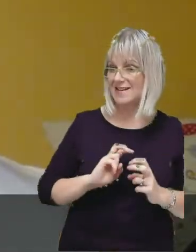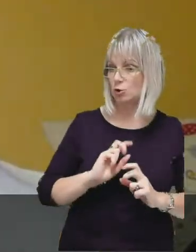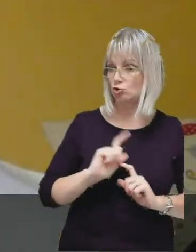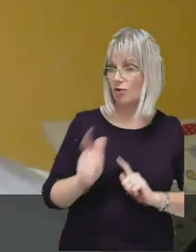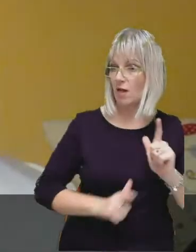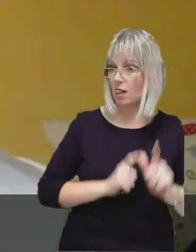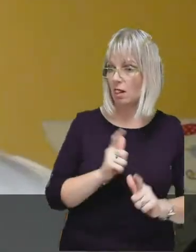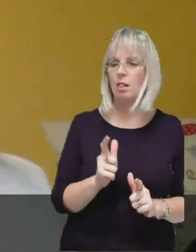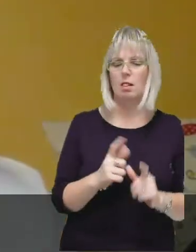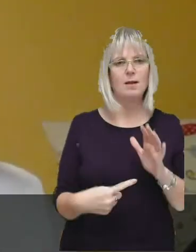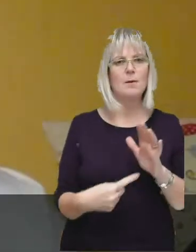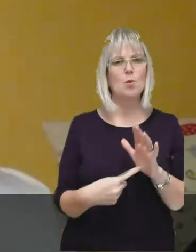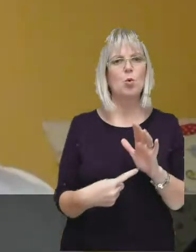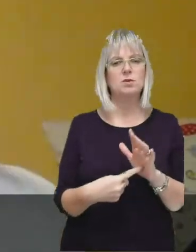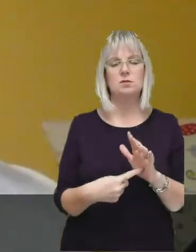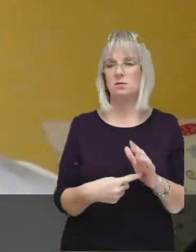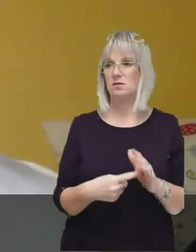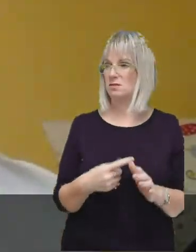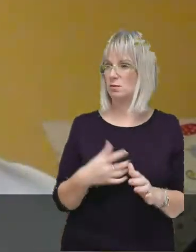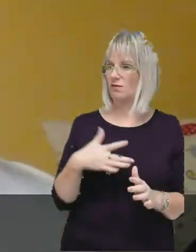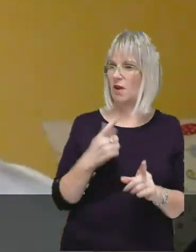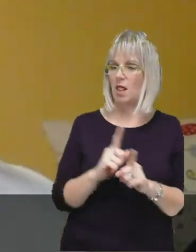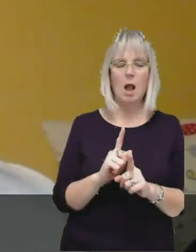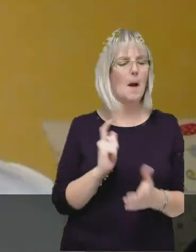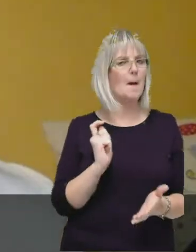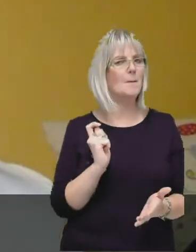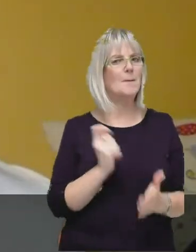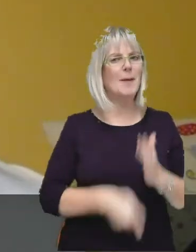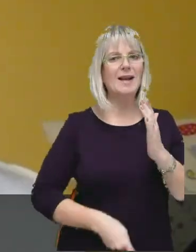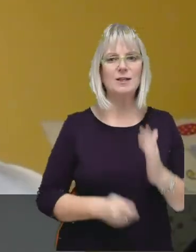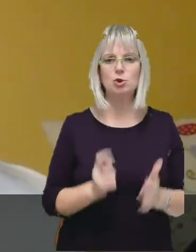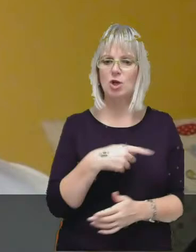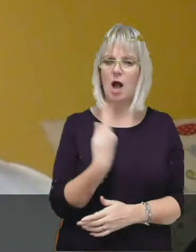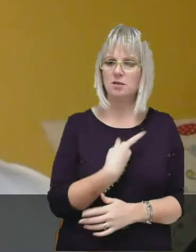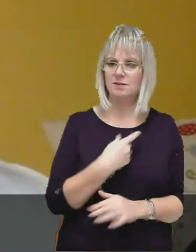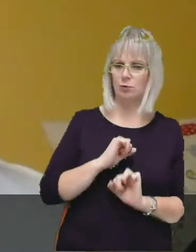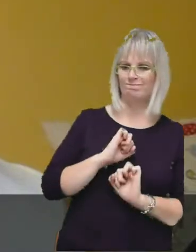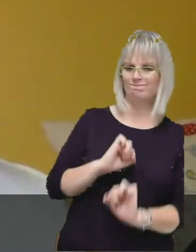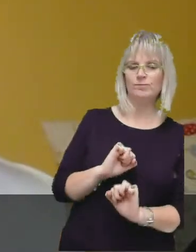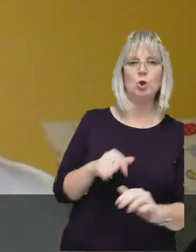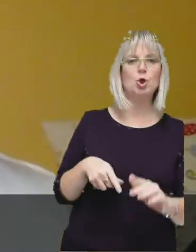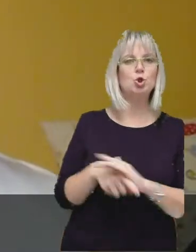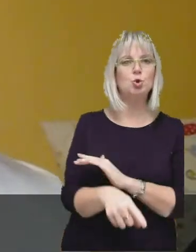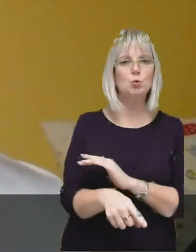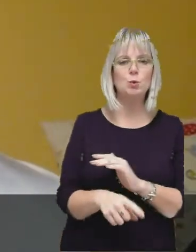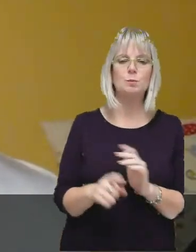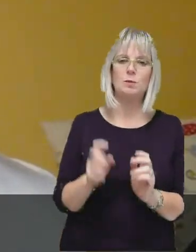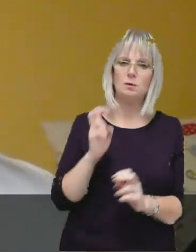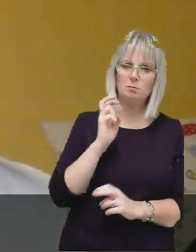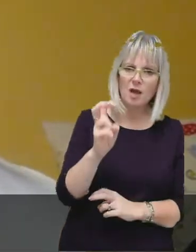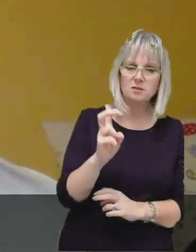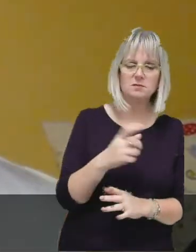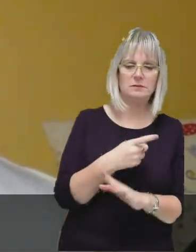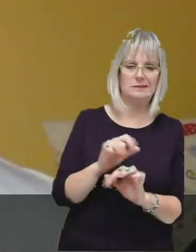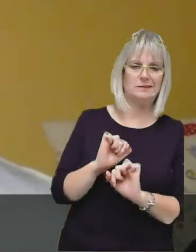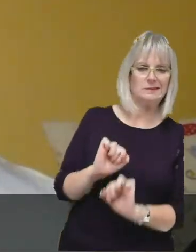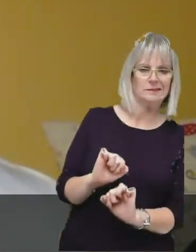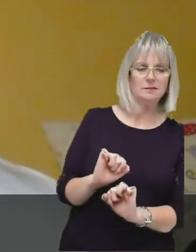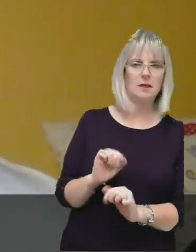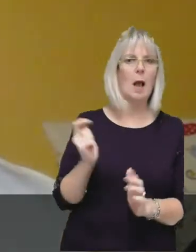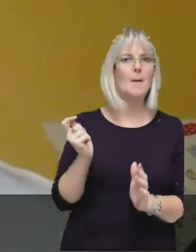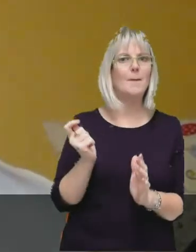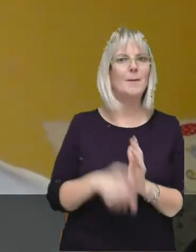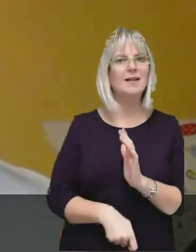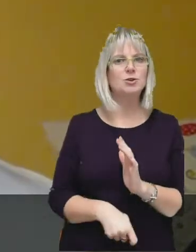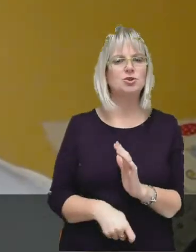off the tube and creating the challenge that we have had for Transport for London is just unreasonable. And